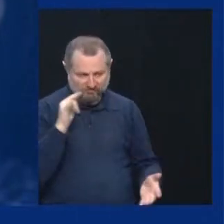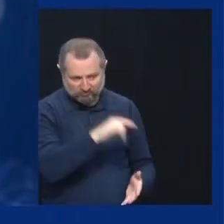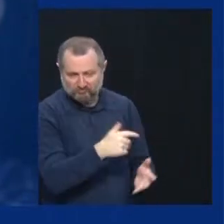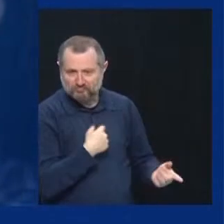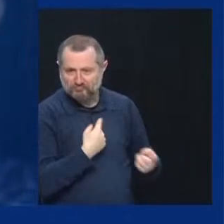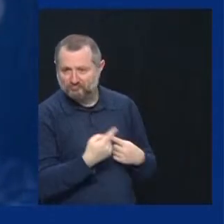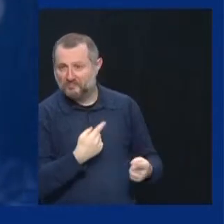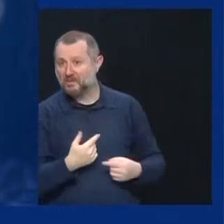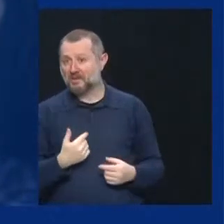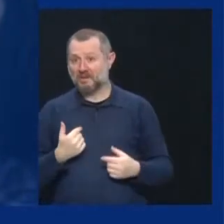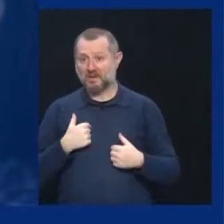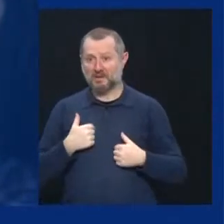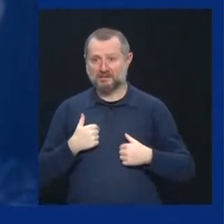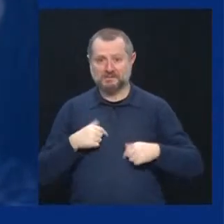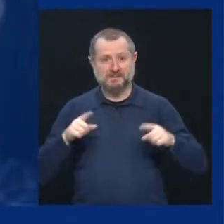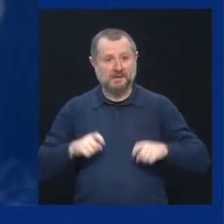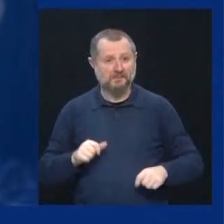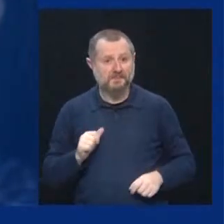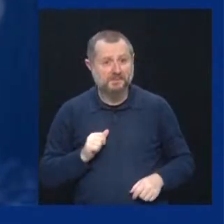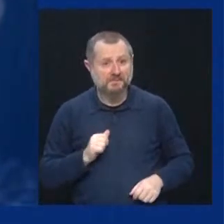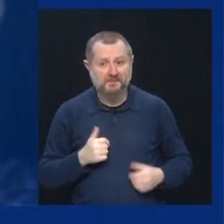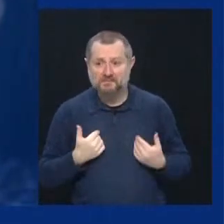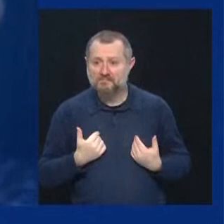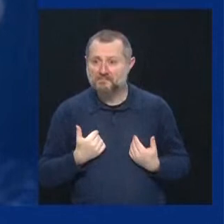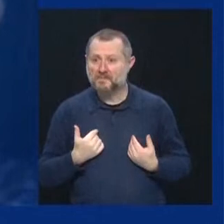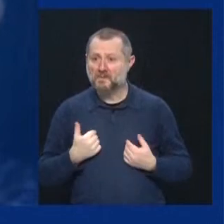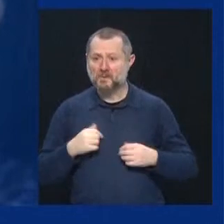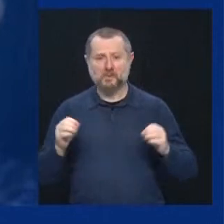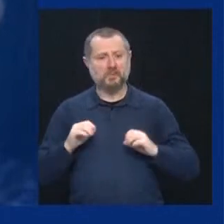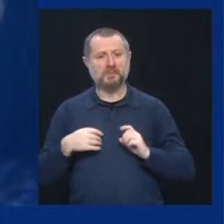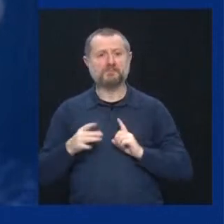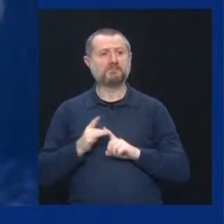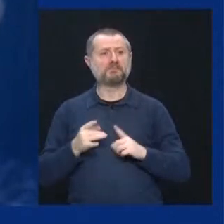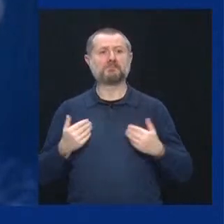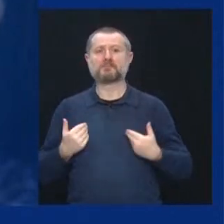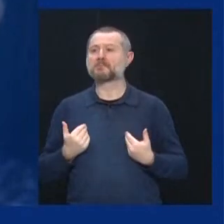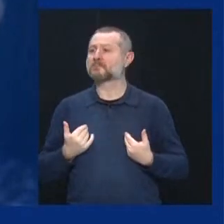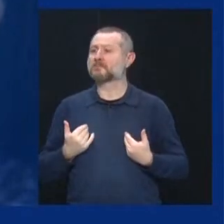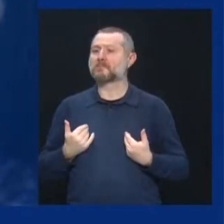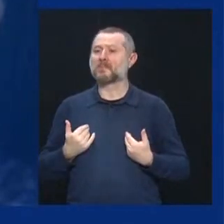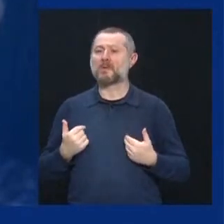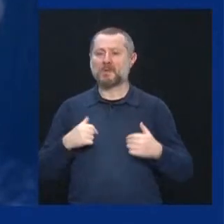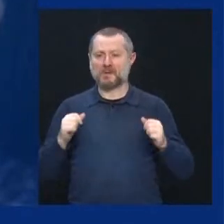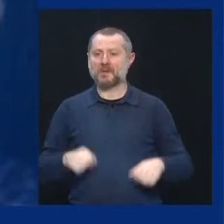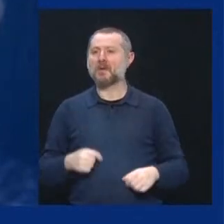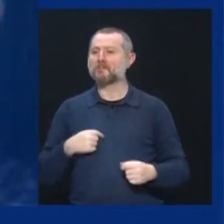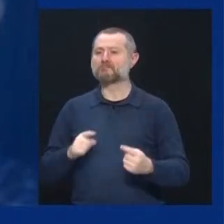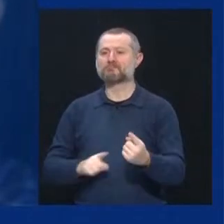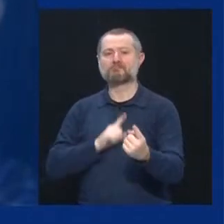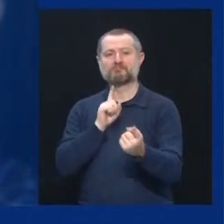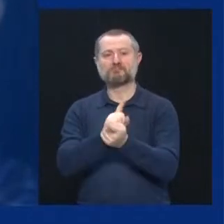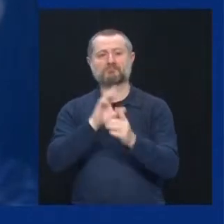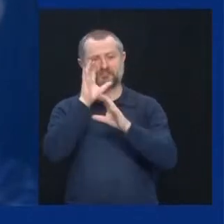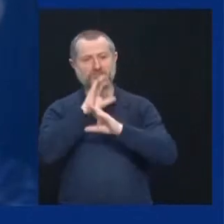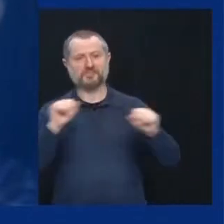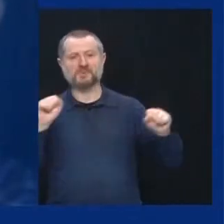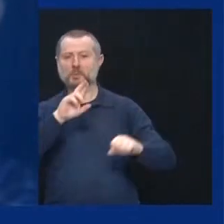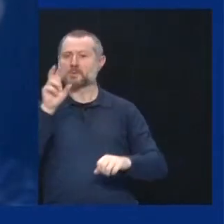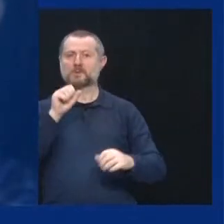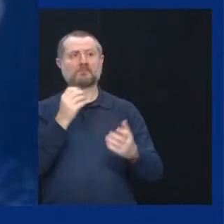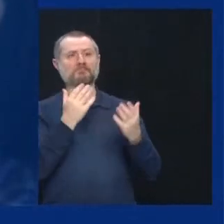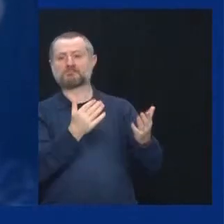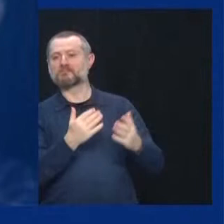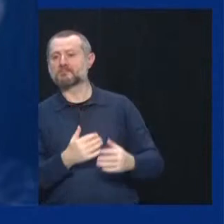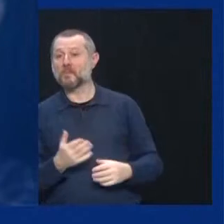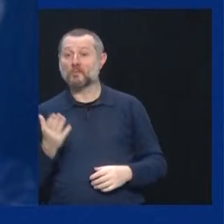I took a test, and I was negative, and I could see the President of the United States. Why? Because I